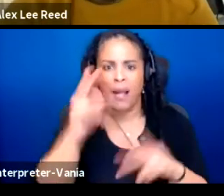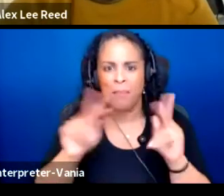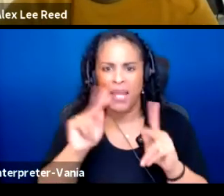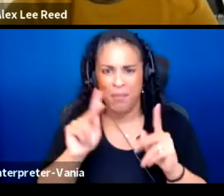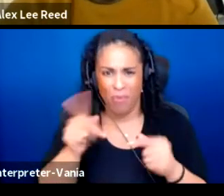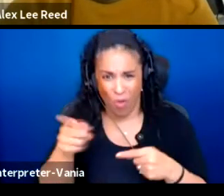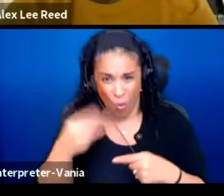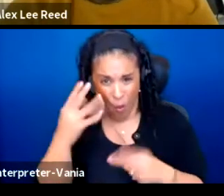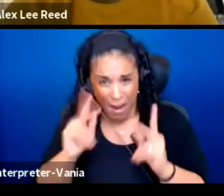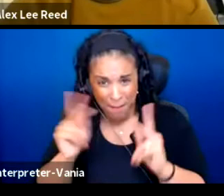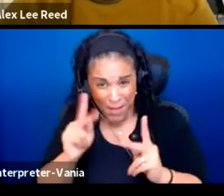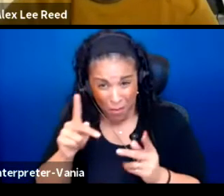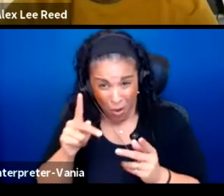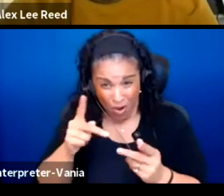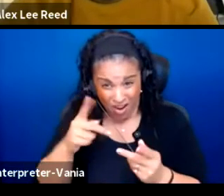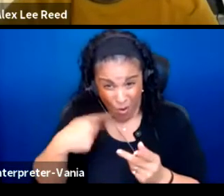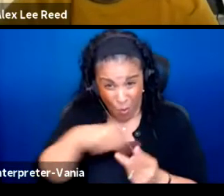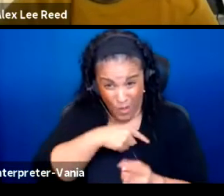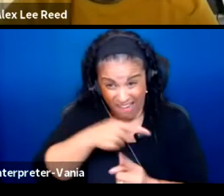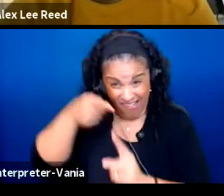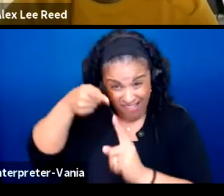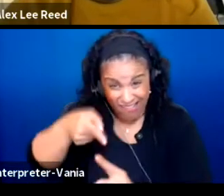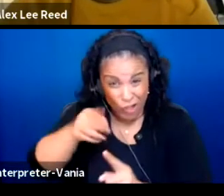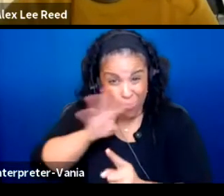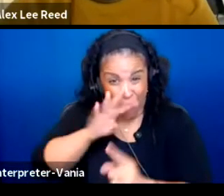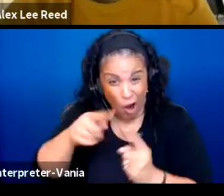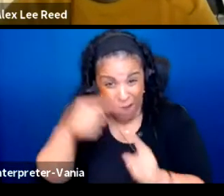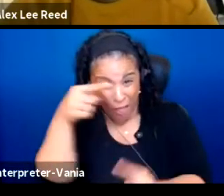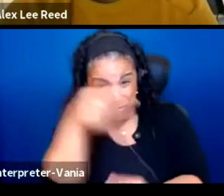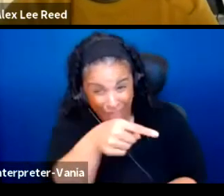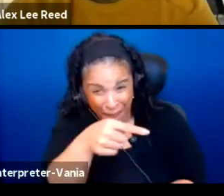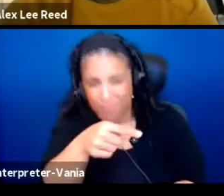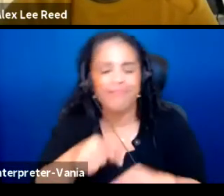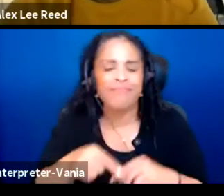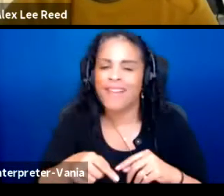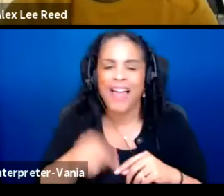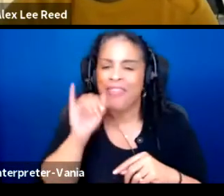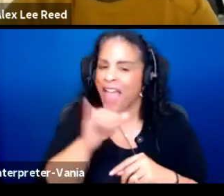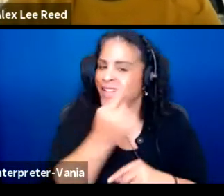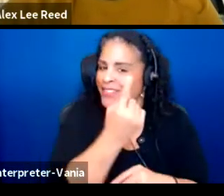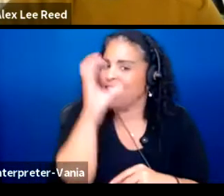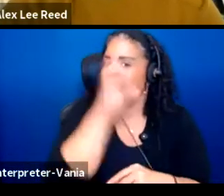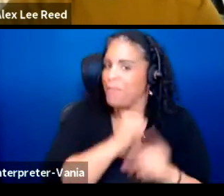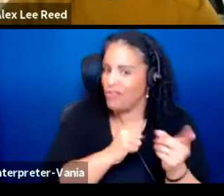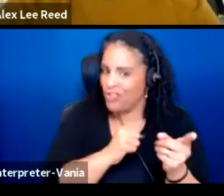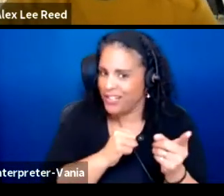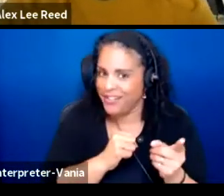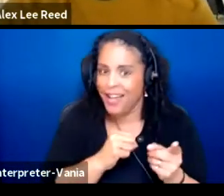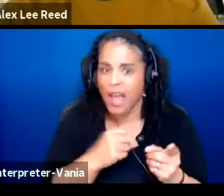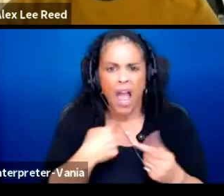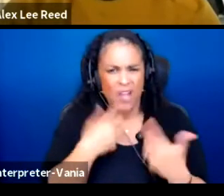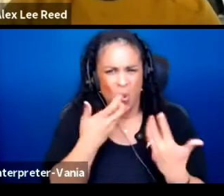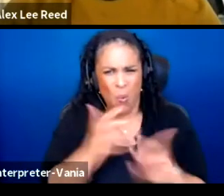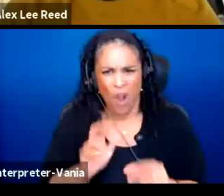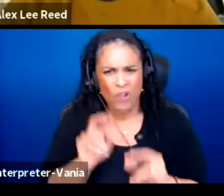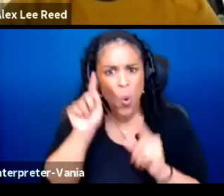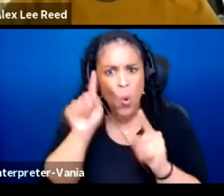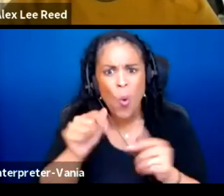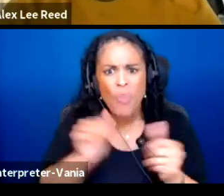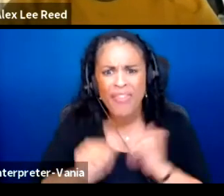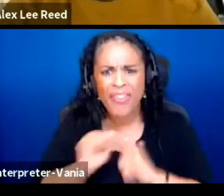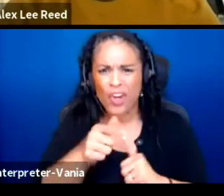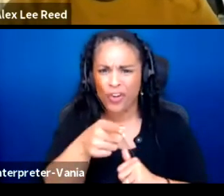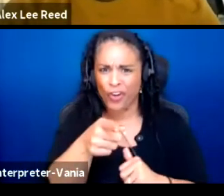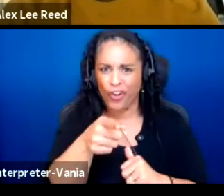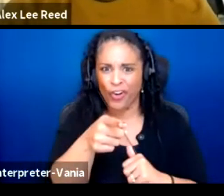we do, but that's not in fact the case. But that's one of the assumptions. I don't want to go to the theater and watch a bunch of Black people talk